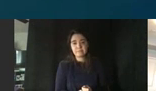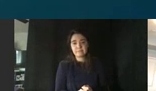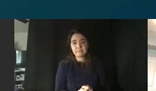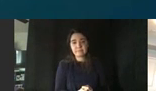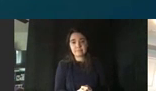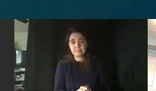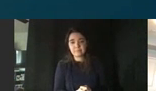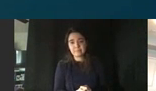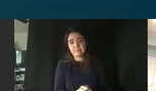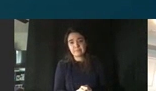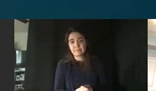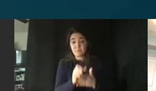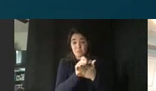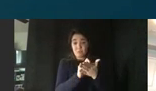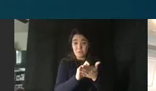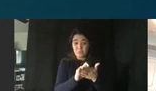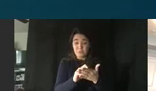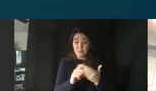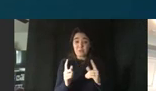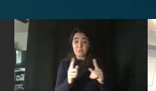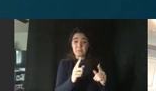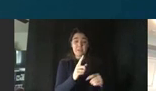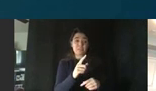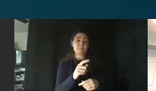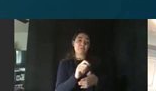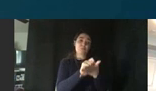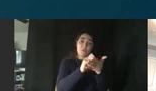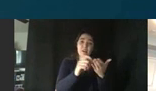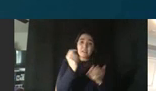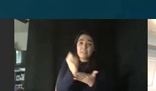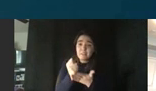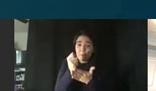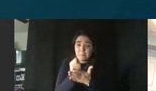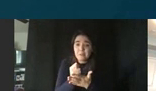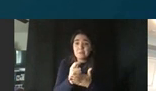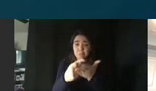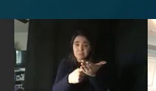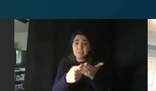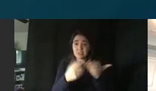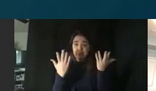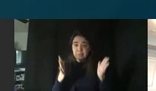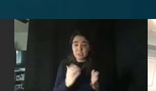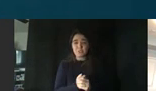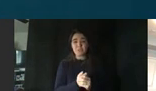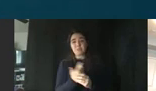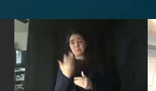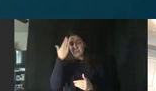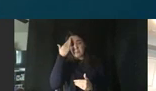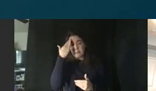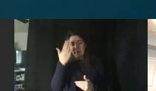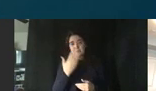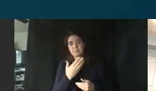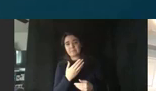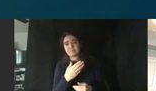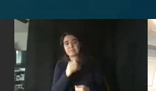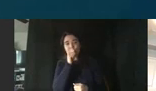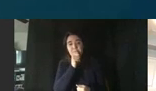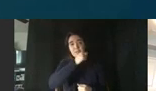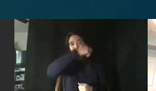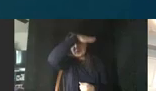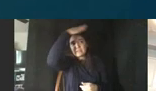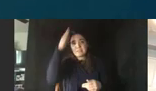Go back into writing as therapy. We talked on this. You know, for me, The Secret Sky helped get out that